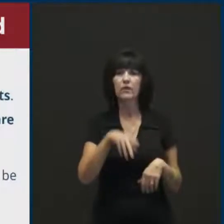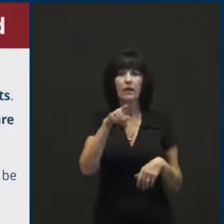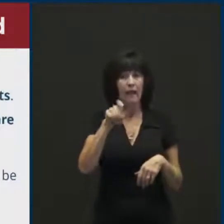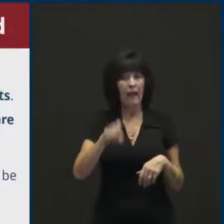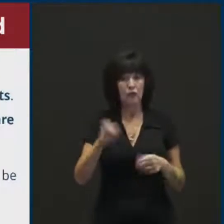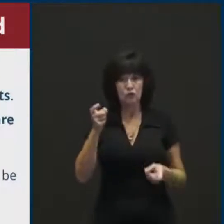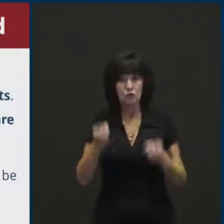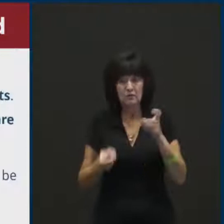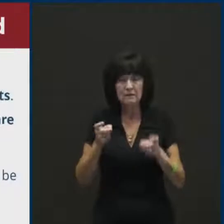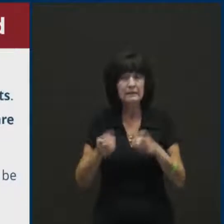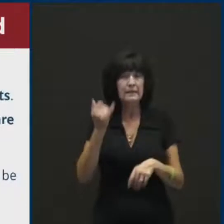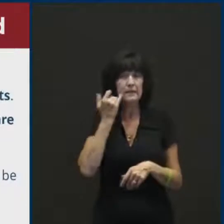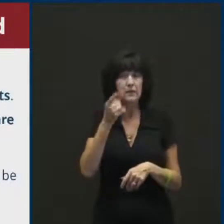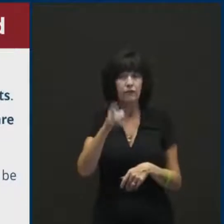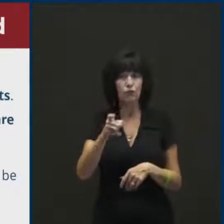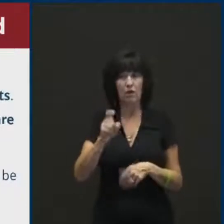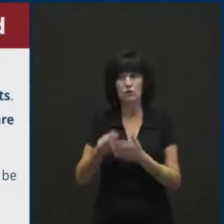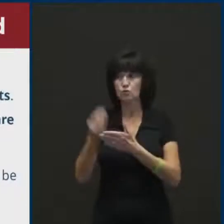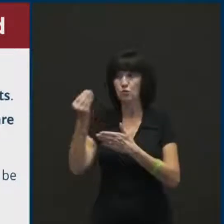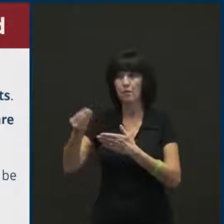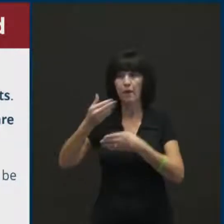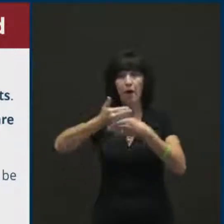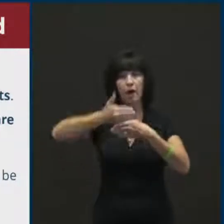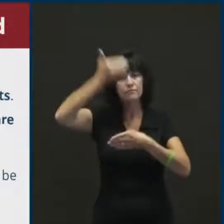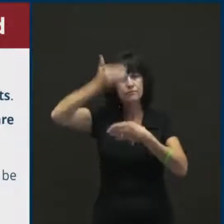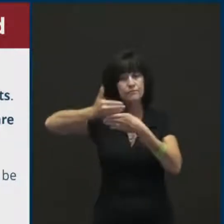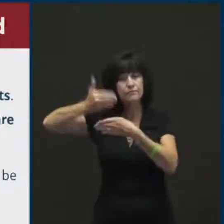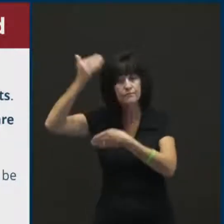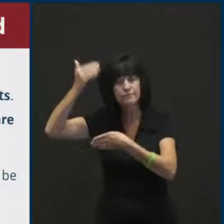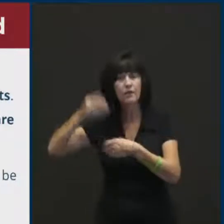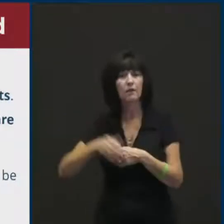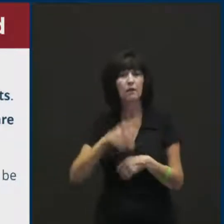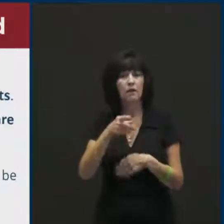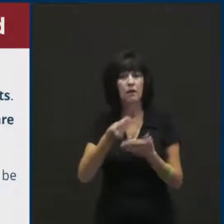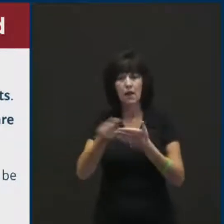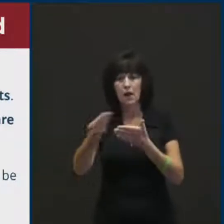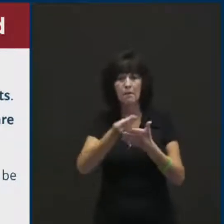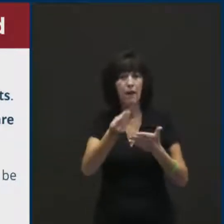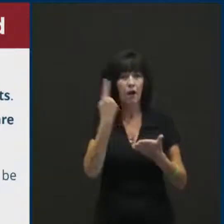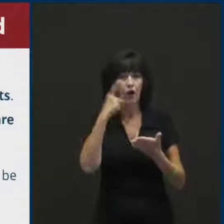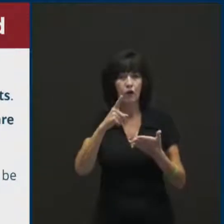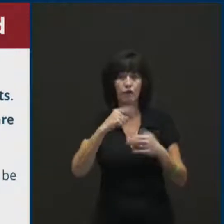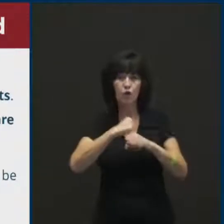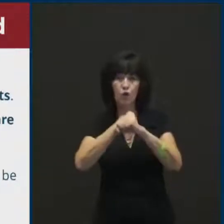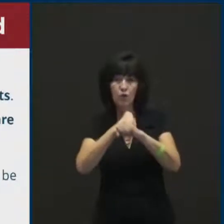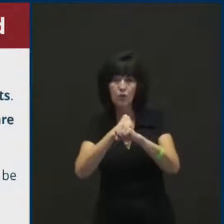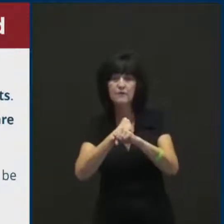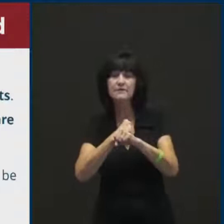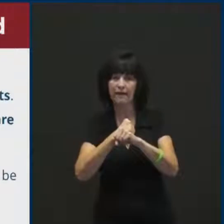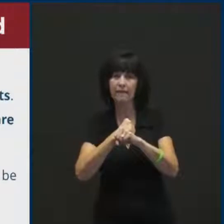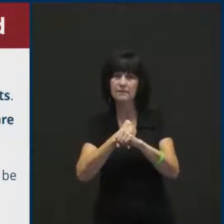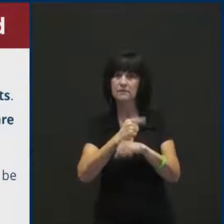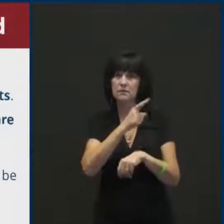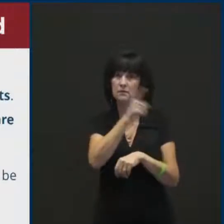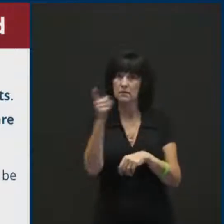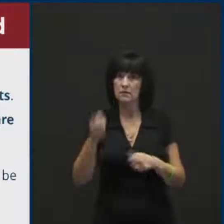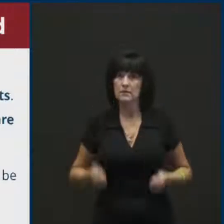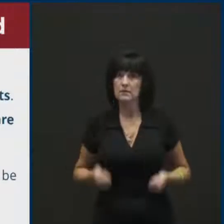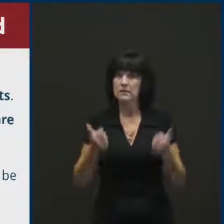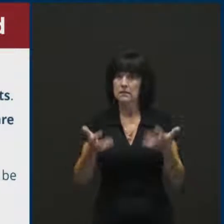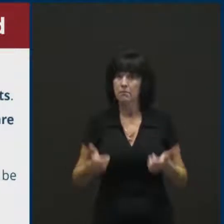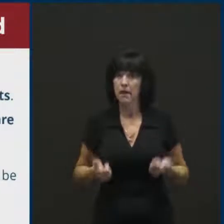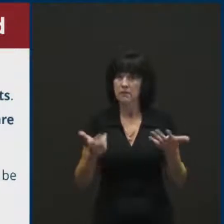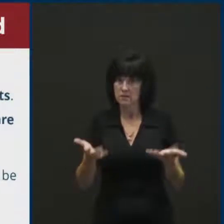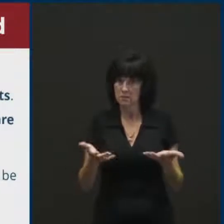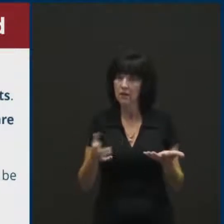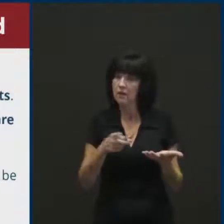put up plexiglass, et cetera, to really start getting those receipts together. Again, providers, we've heard a lot that especially behavioral